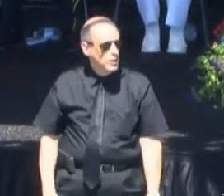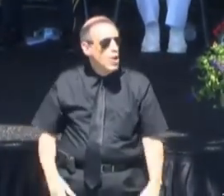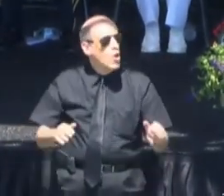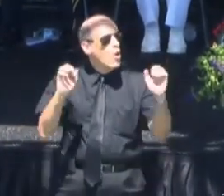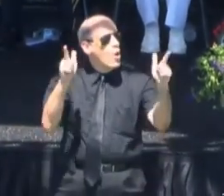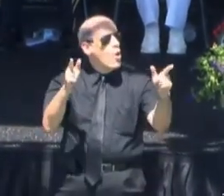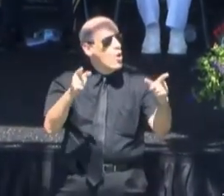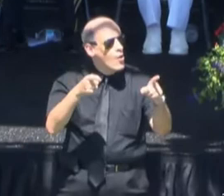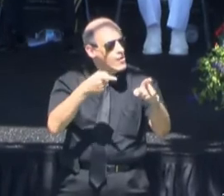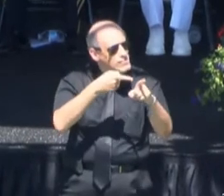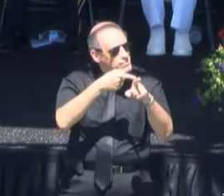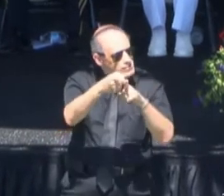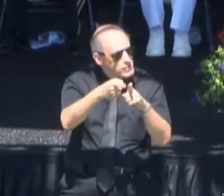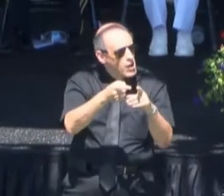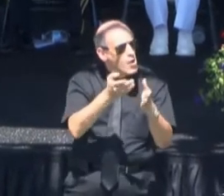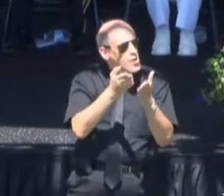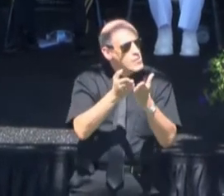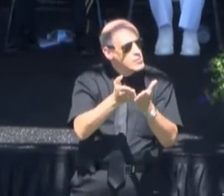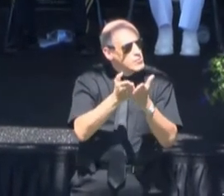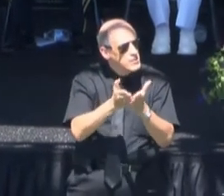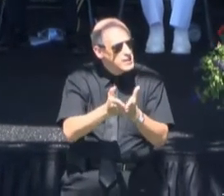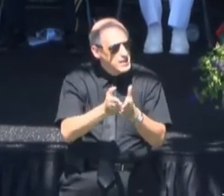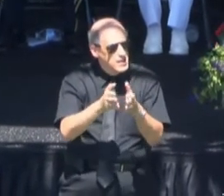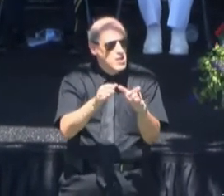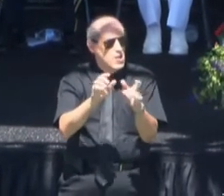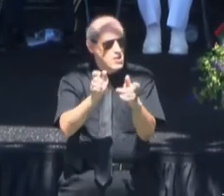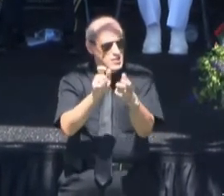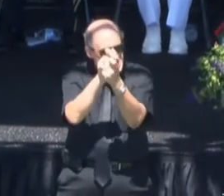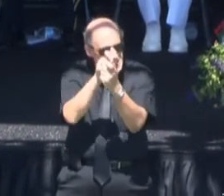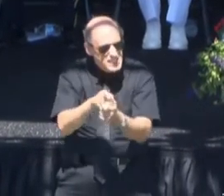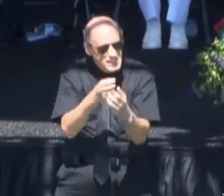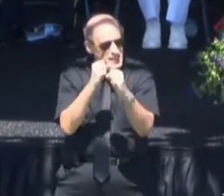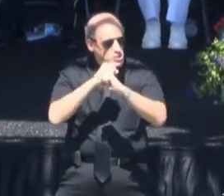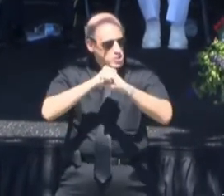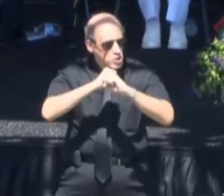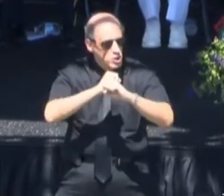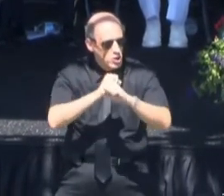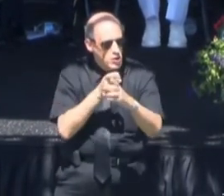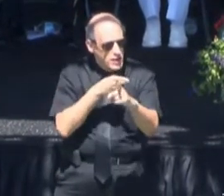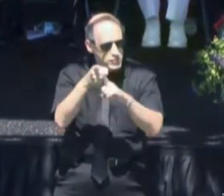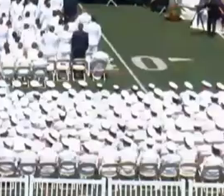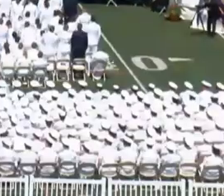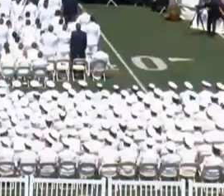Will all marine logistics and security majors please rise?